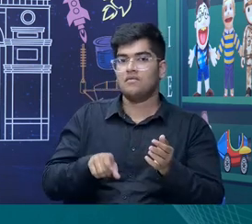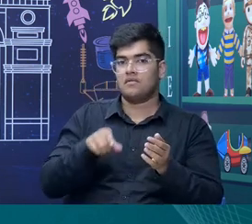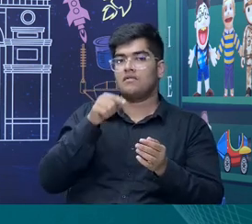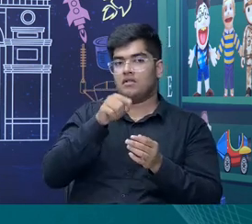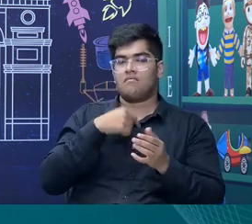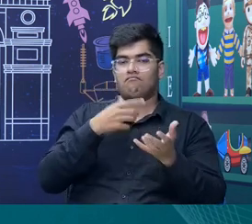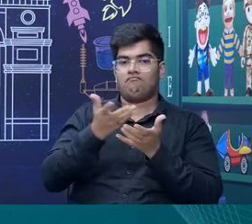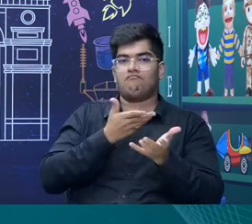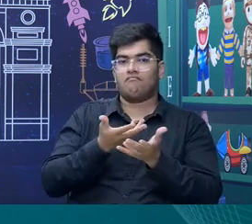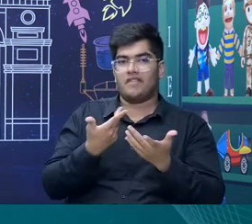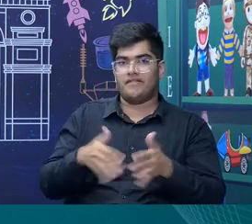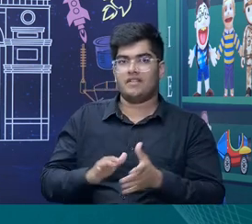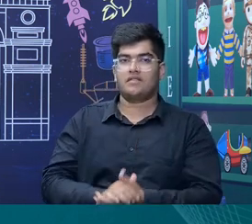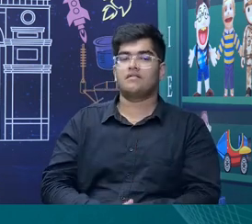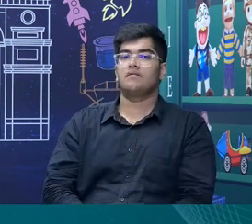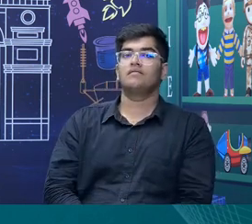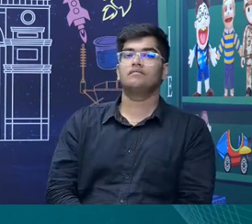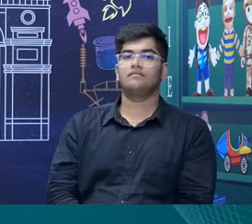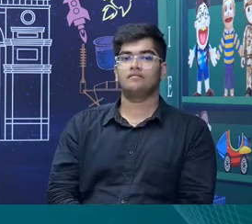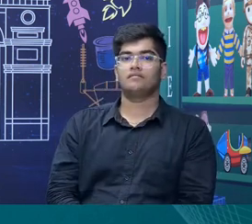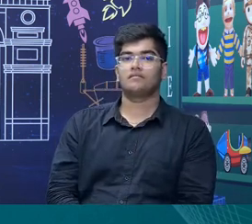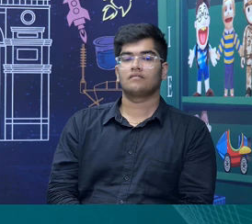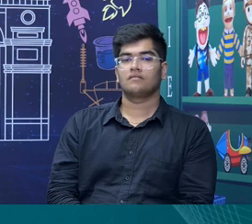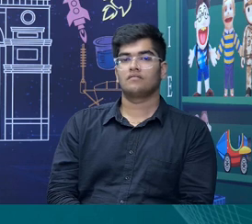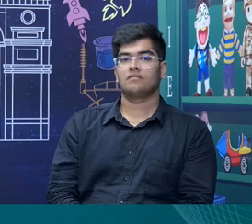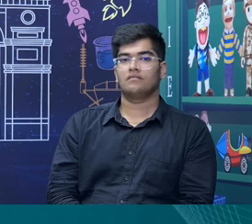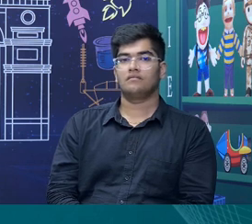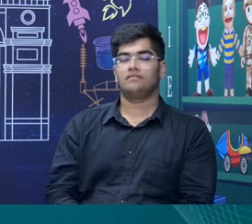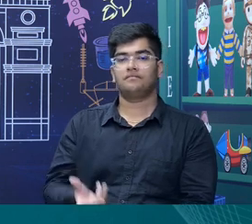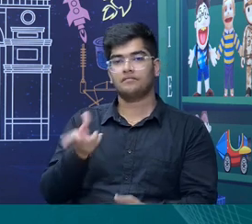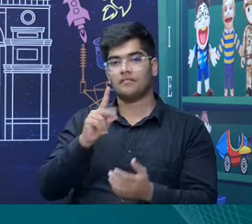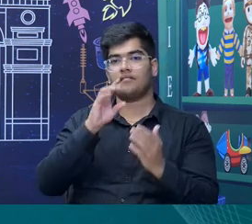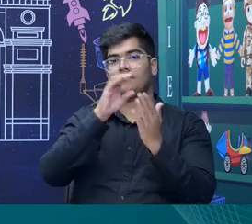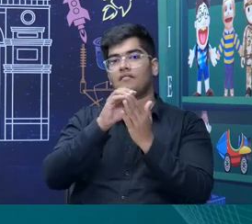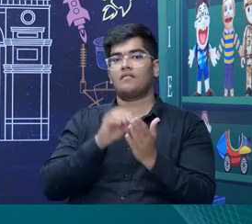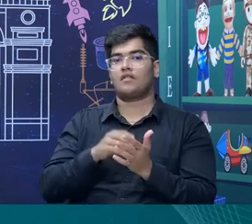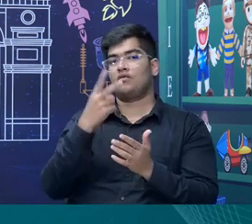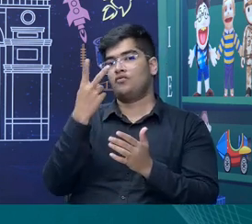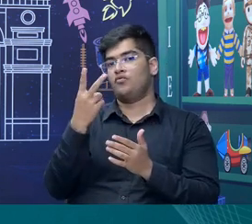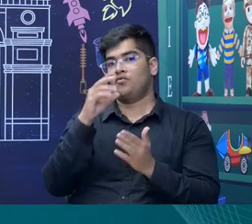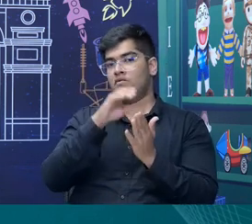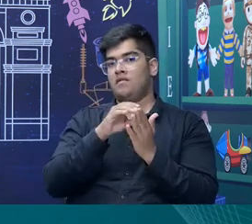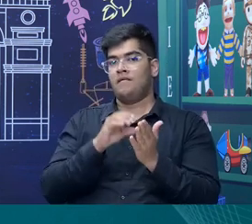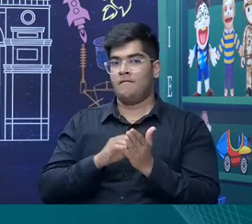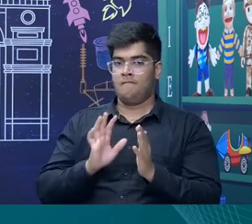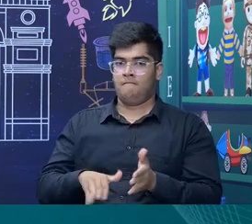this particular thing so now here again the entry will be for there will be two entries first entry will be